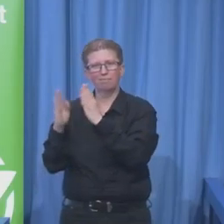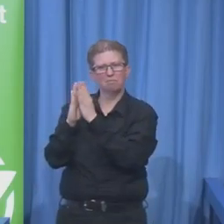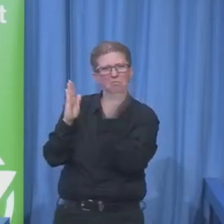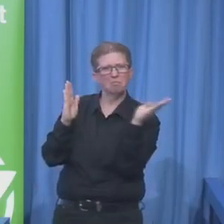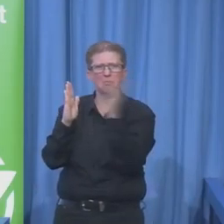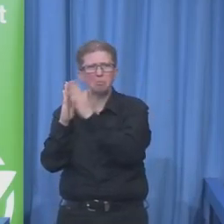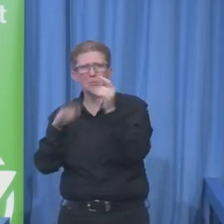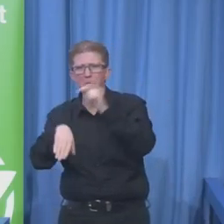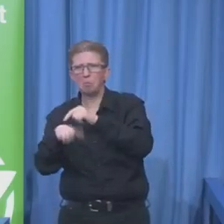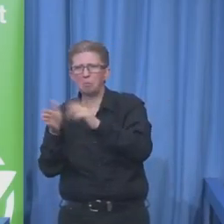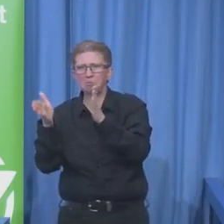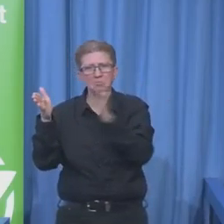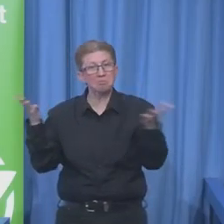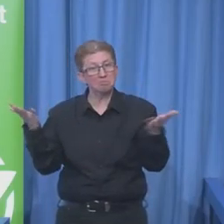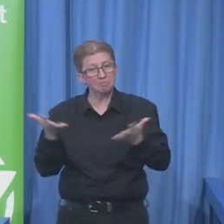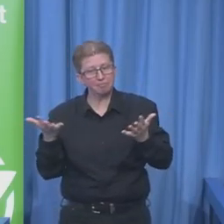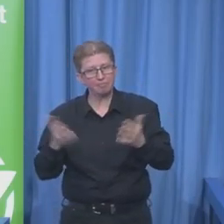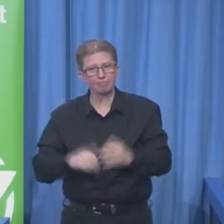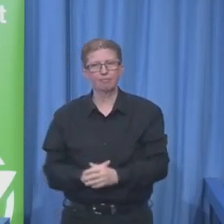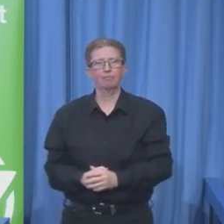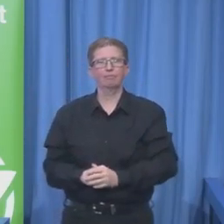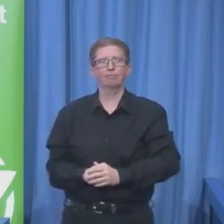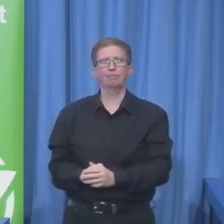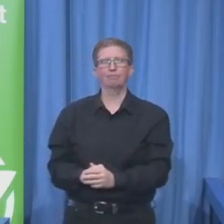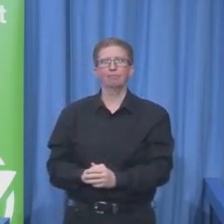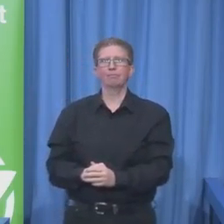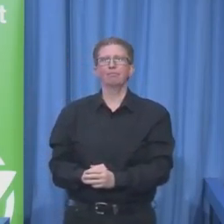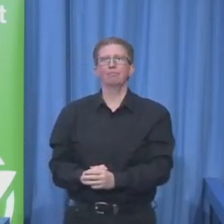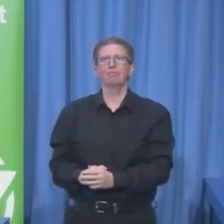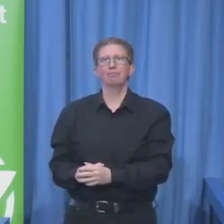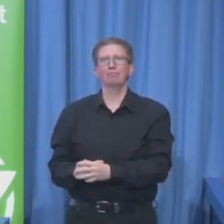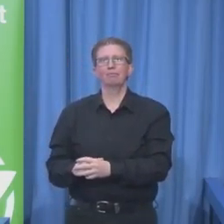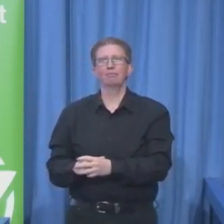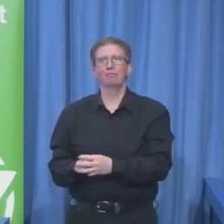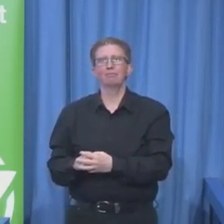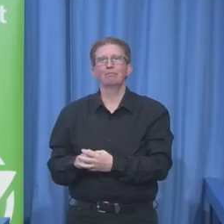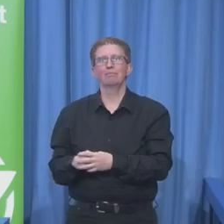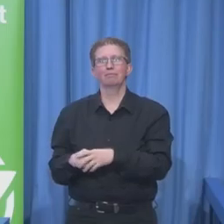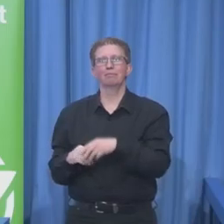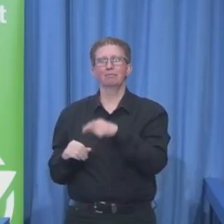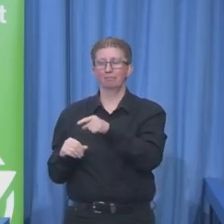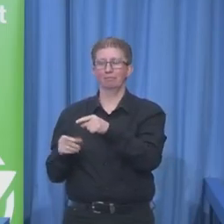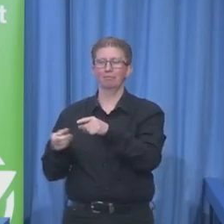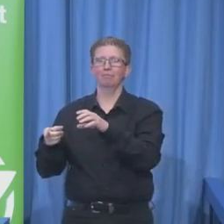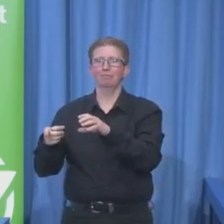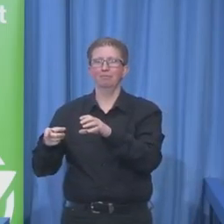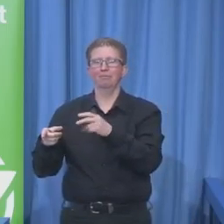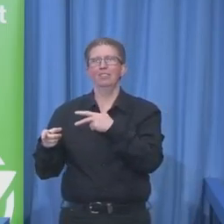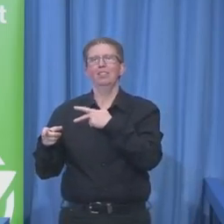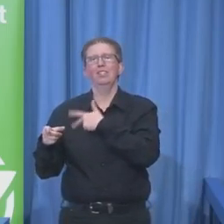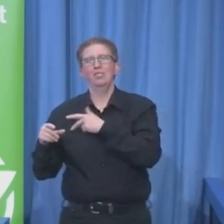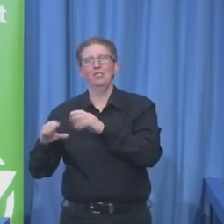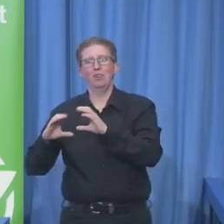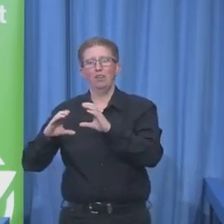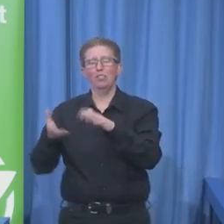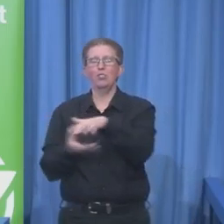An employment in the Chancenforum is usually offered as